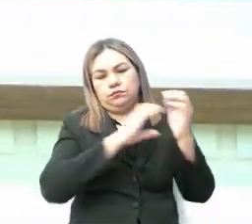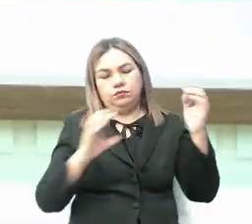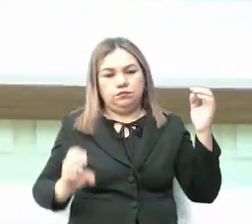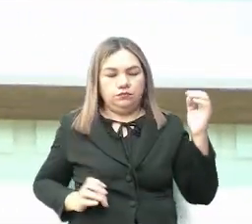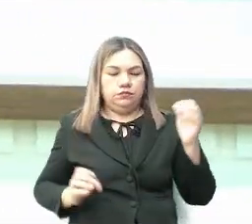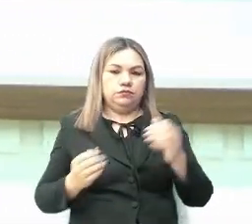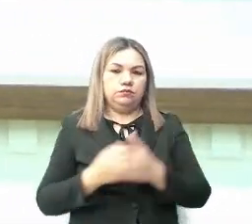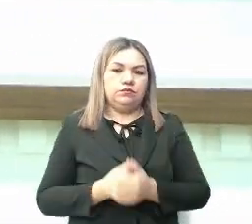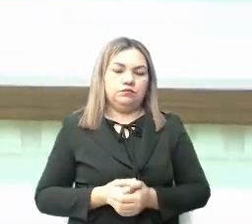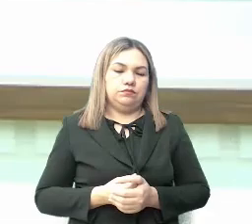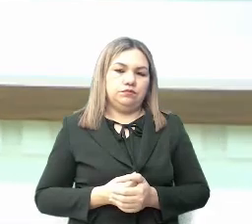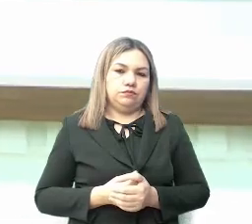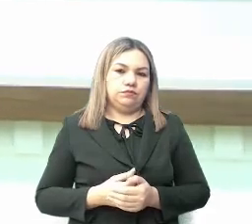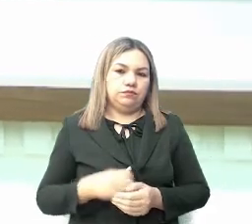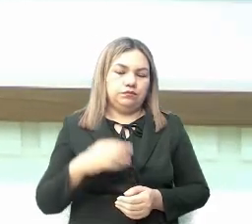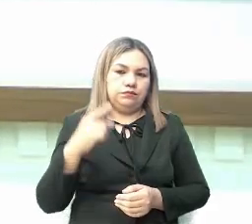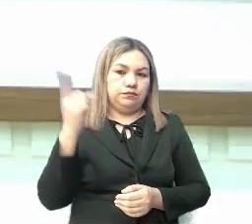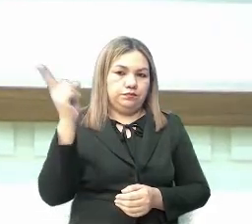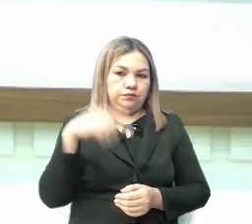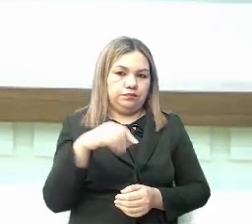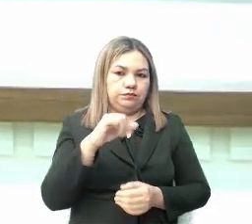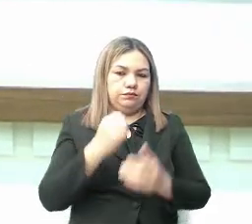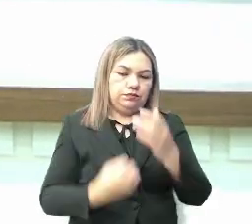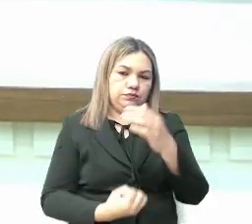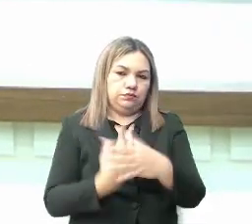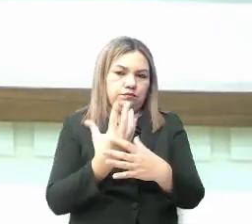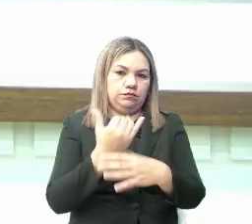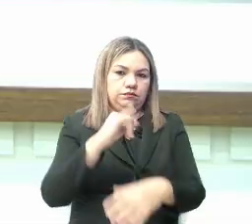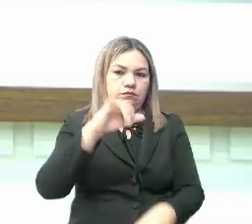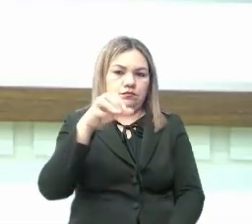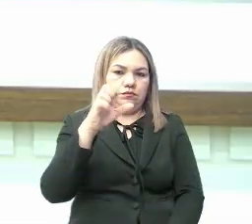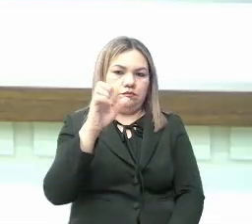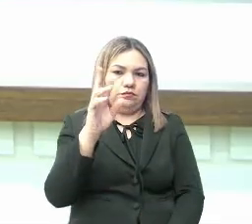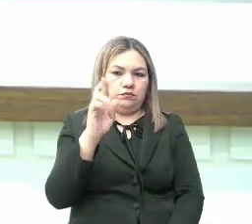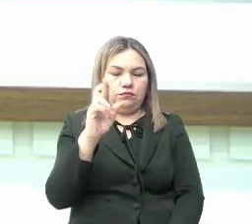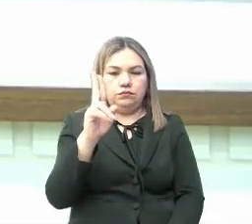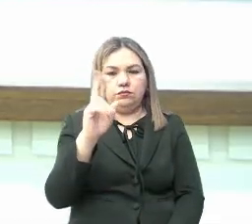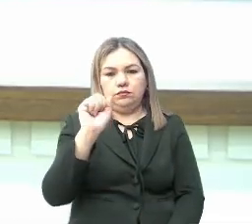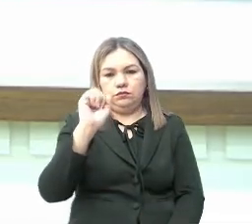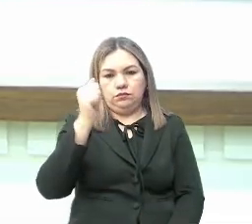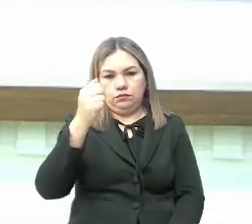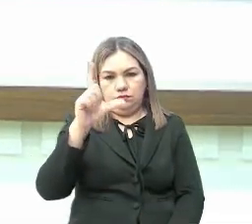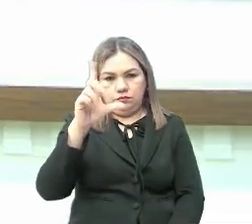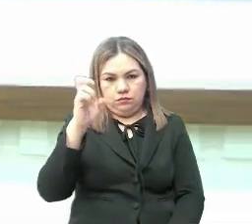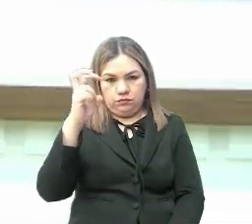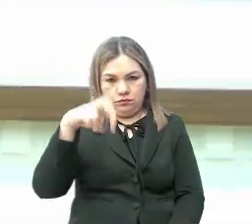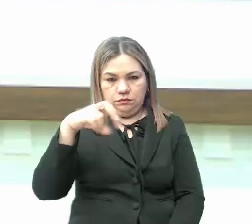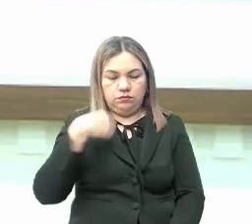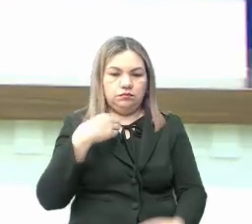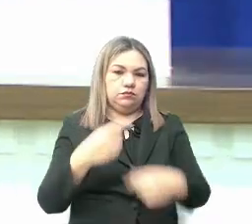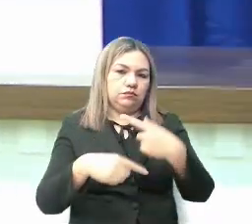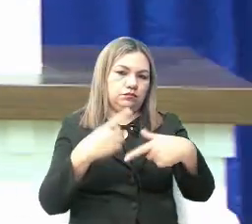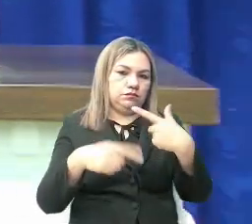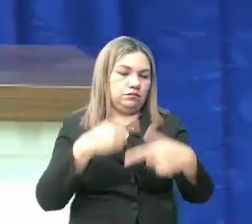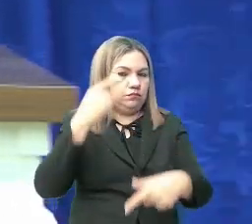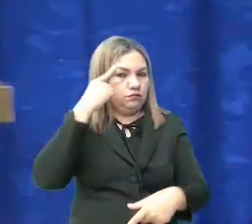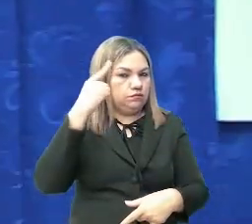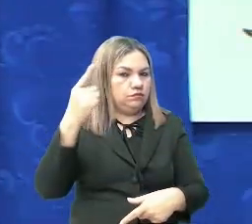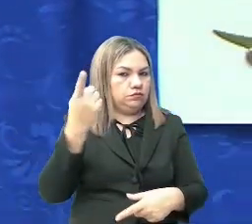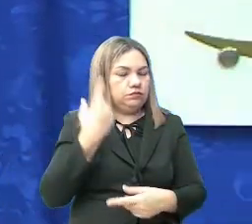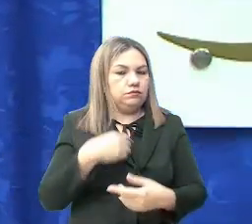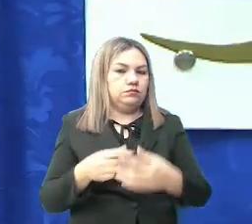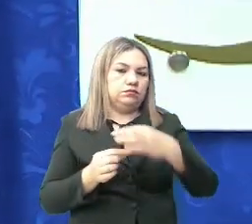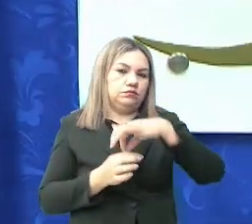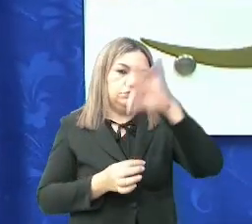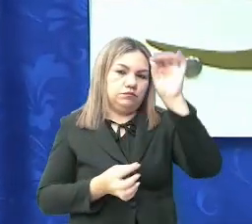Now that Jesus Christ coming is near, the first thing that it does, it changes your mentality through the Holy Spirit.